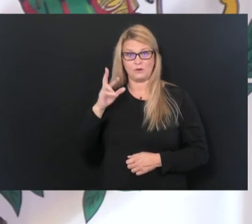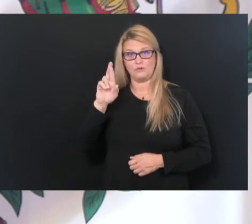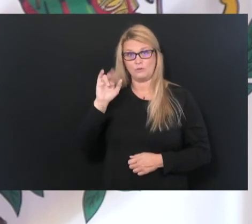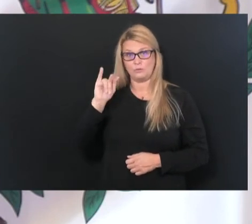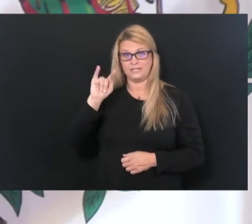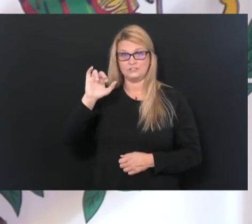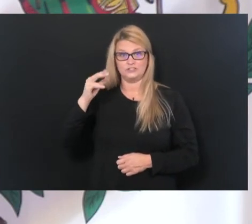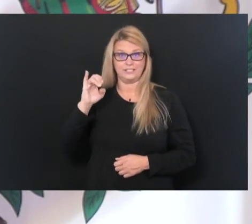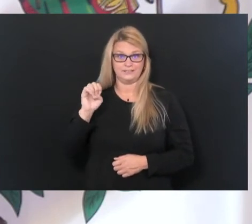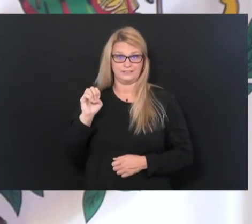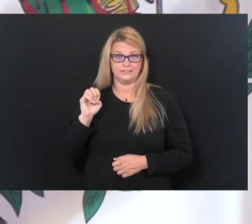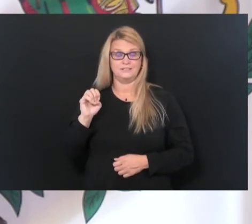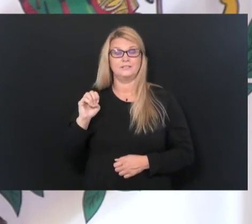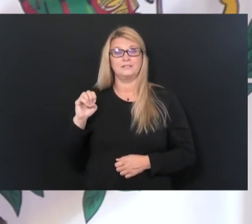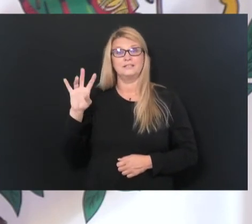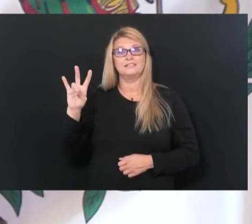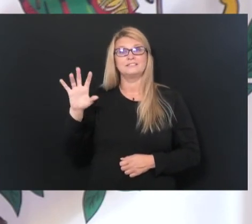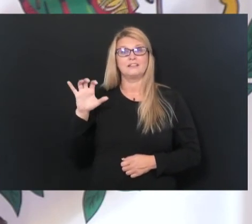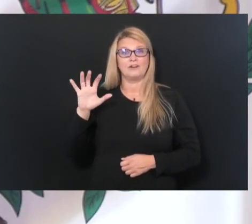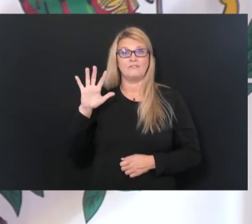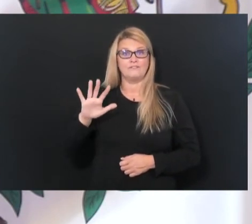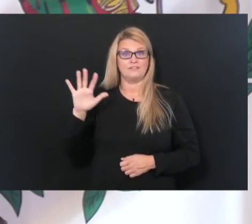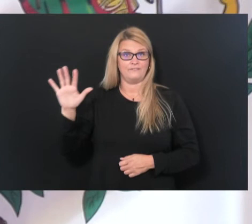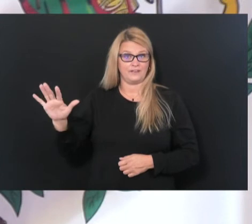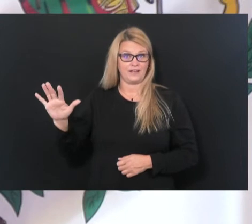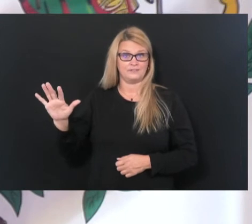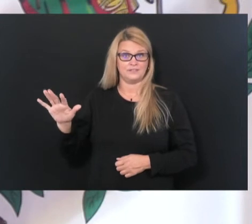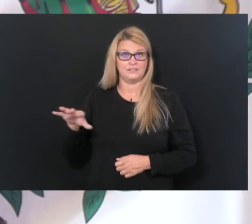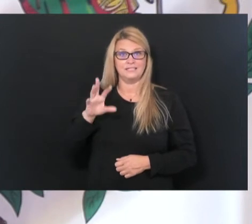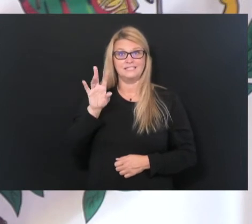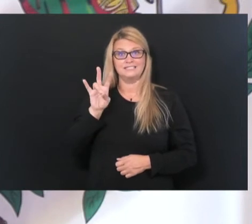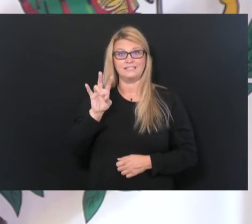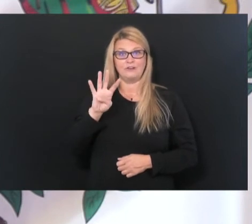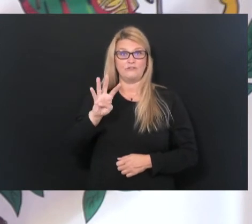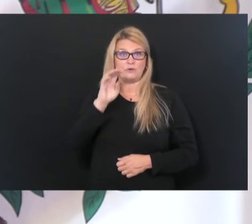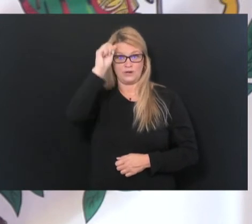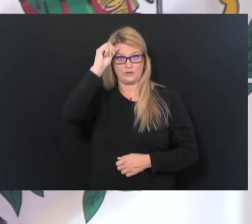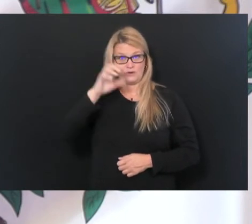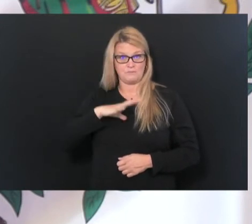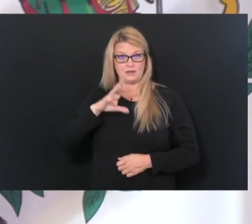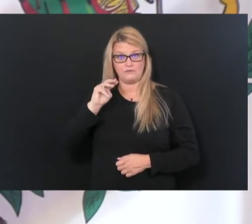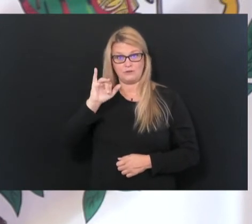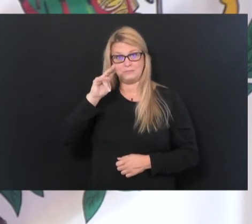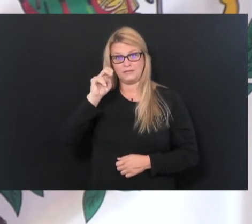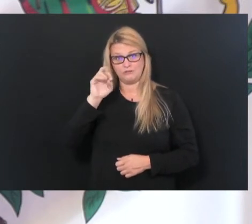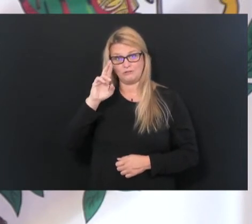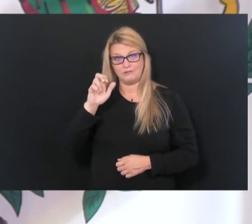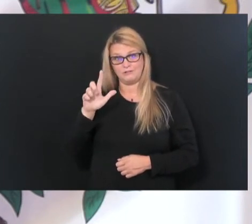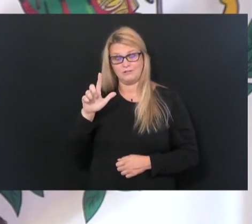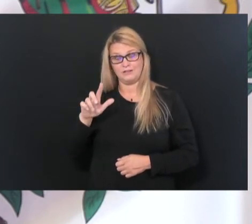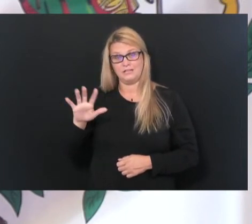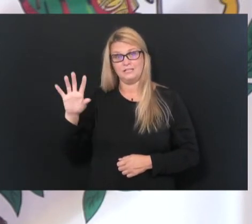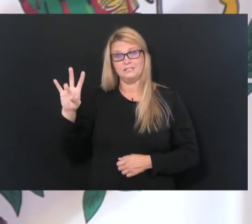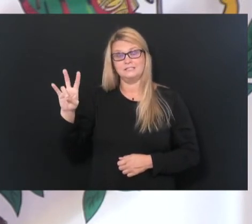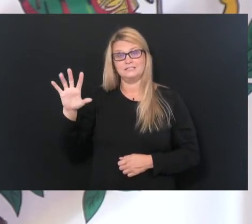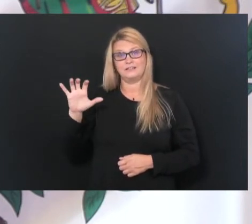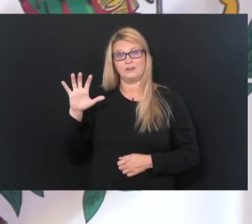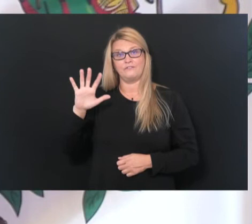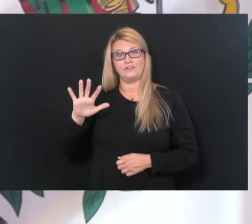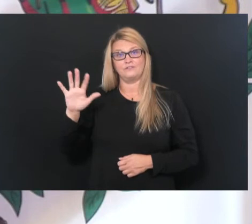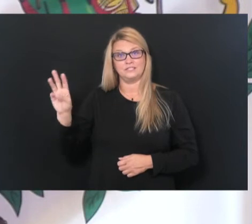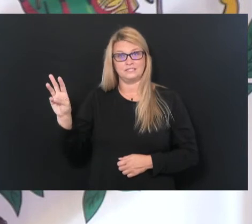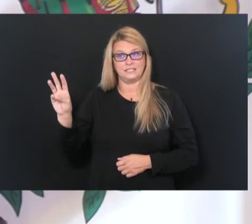County. Our 755th death, a 74-year-old male from Mineral County. Our